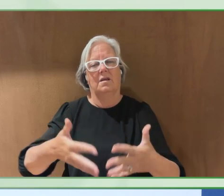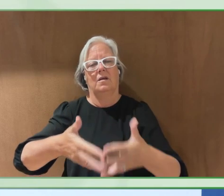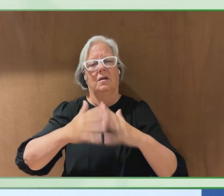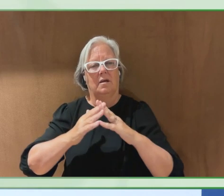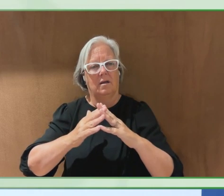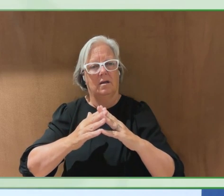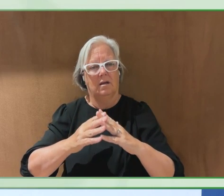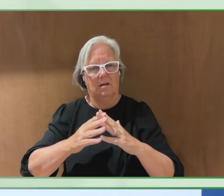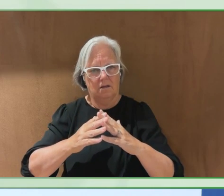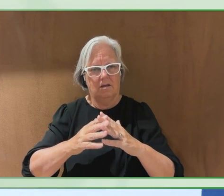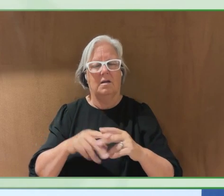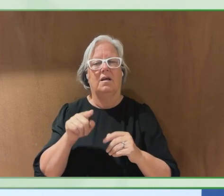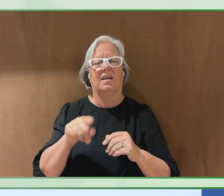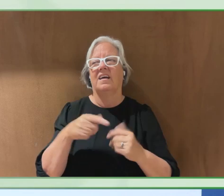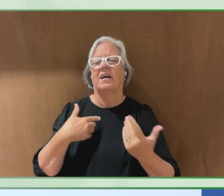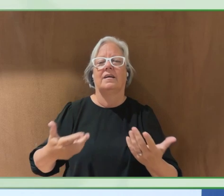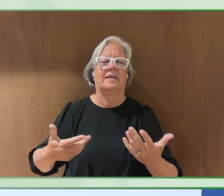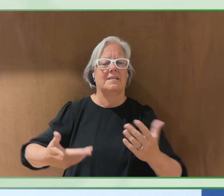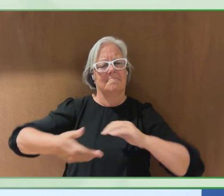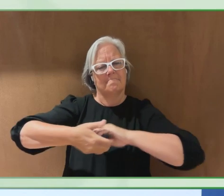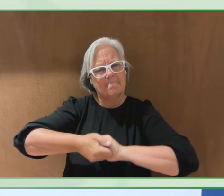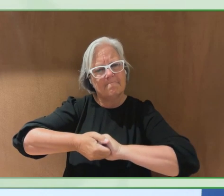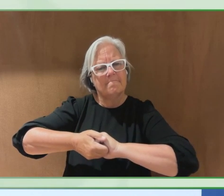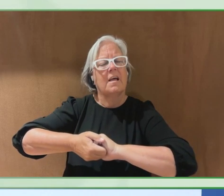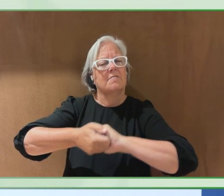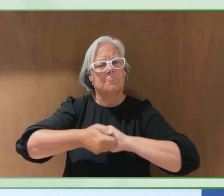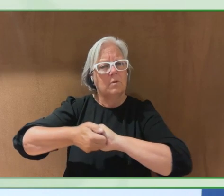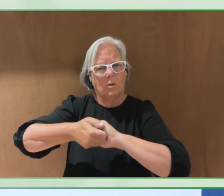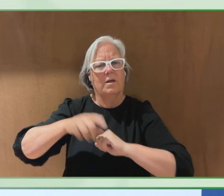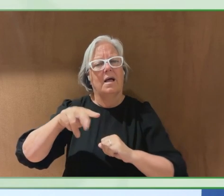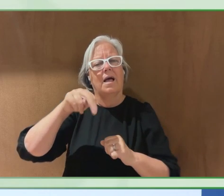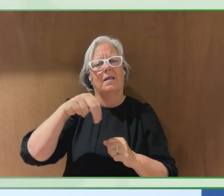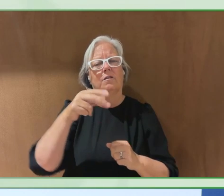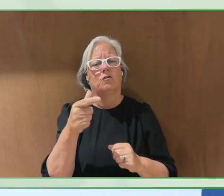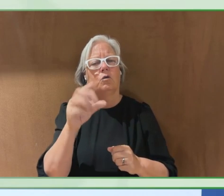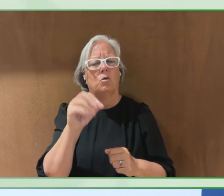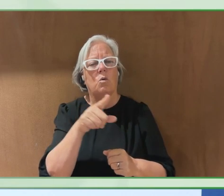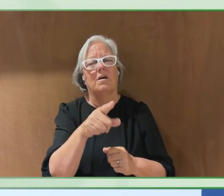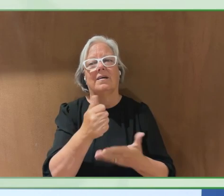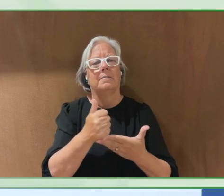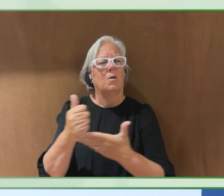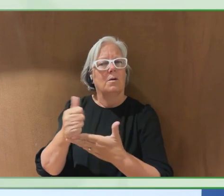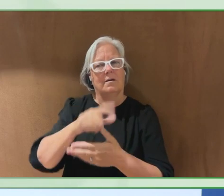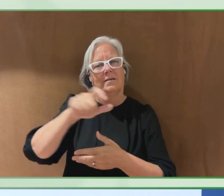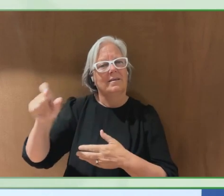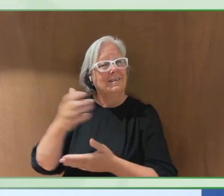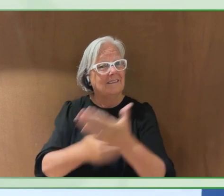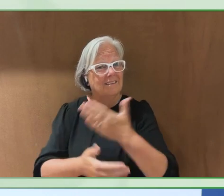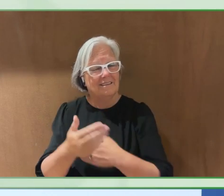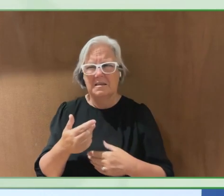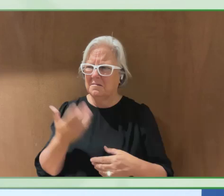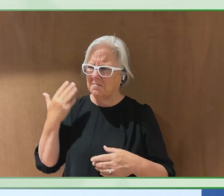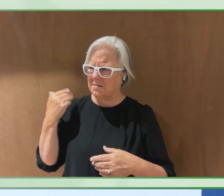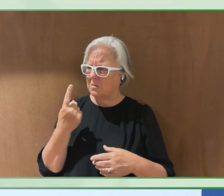with NGOs supporting people with disabilities. And a few years ago, together with